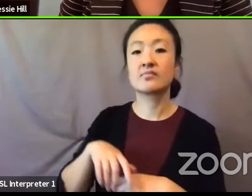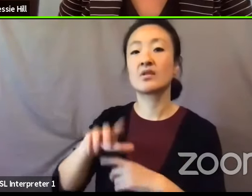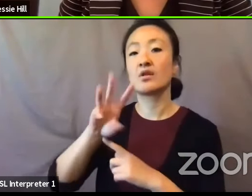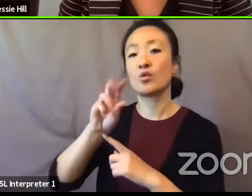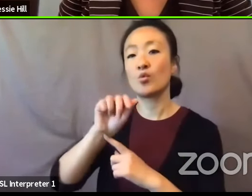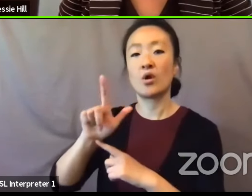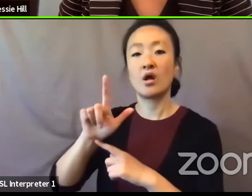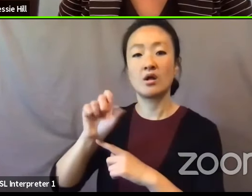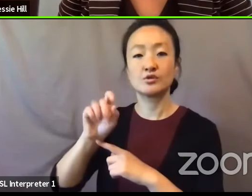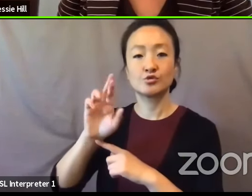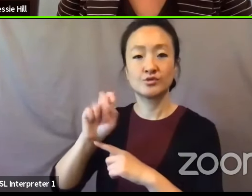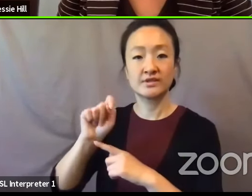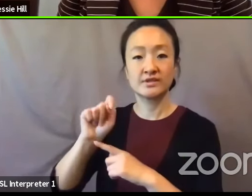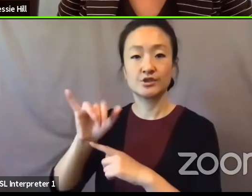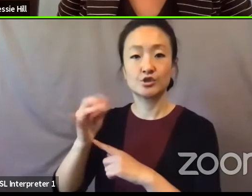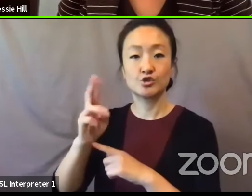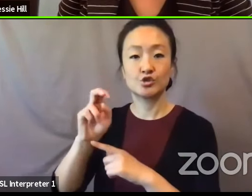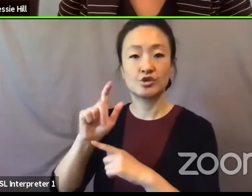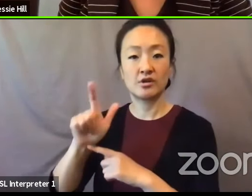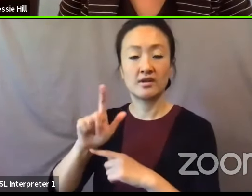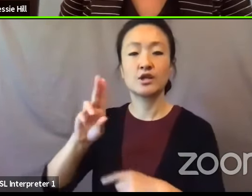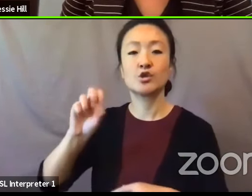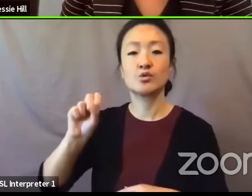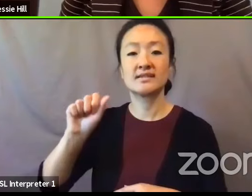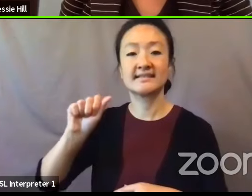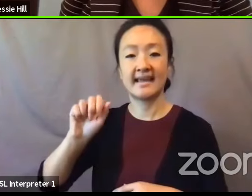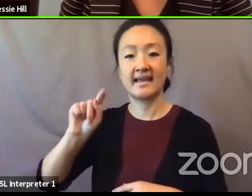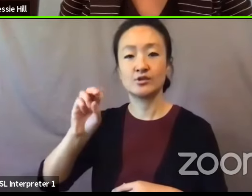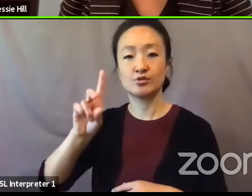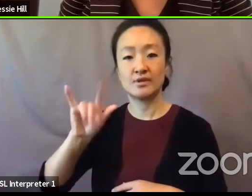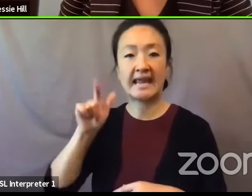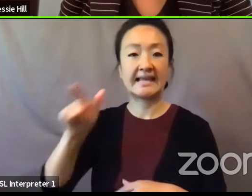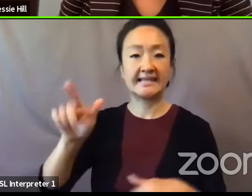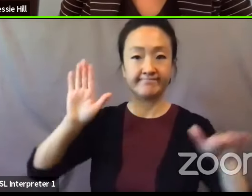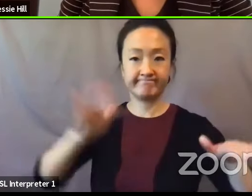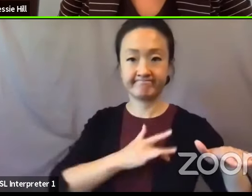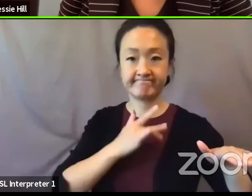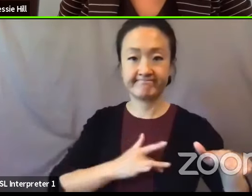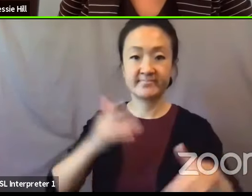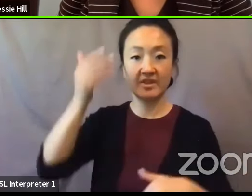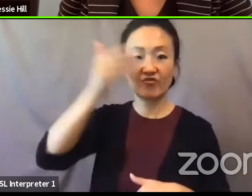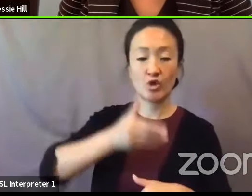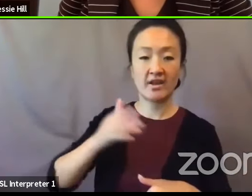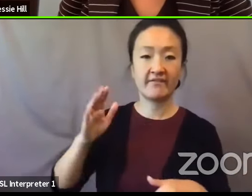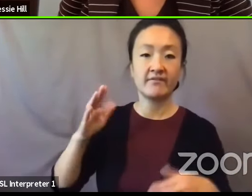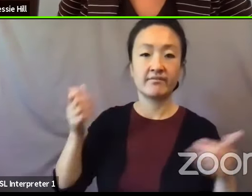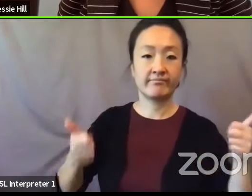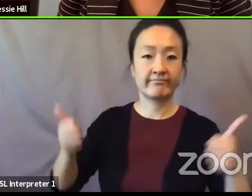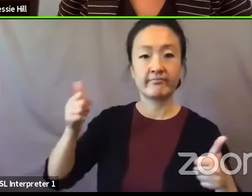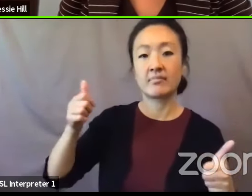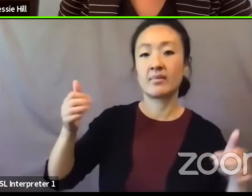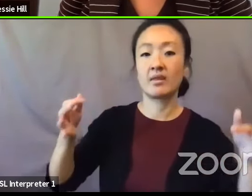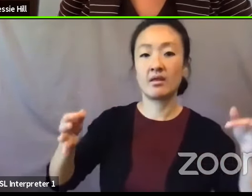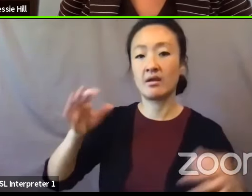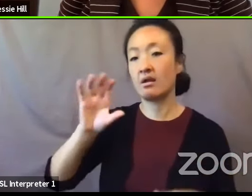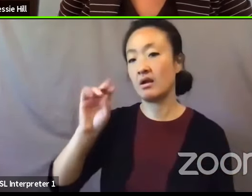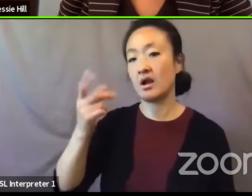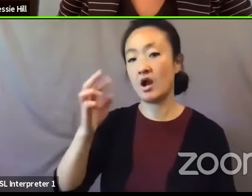and USA Today. He has testified before Congress a dozen times, and his work has been cited in the US Supreme